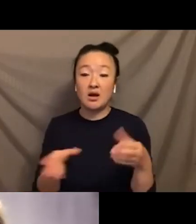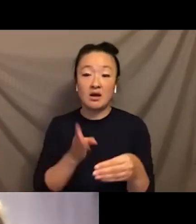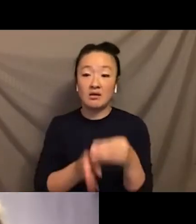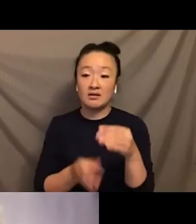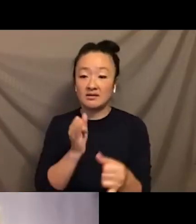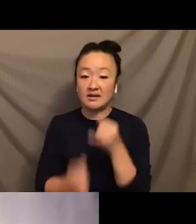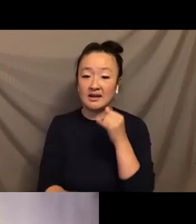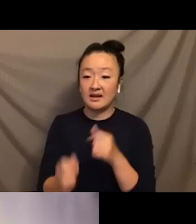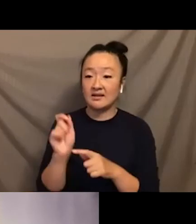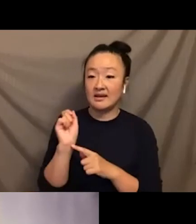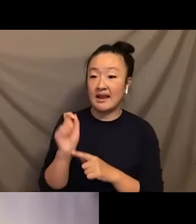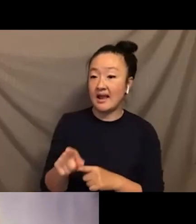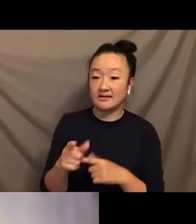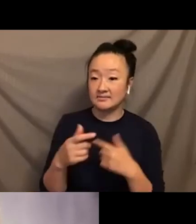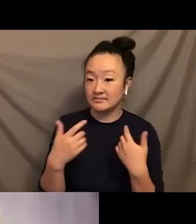Mayukh,